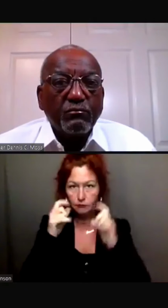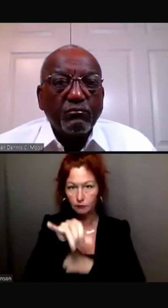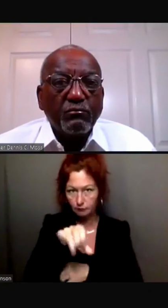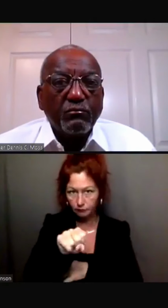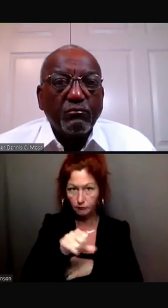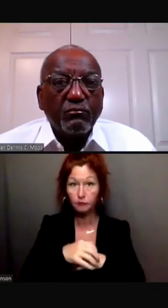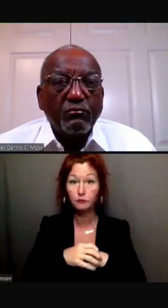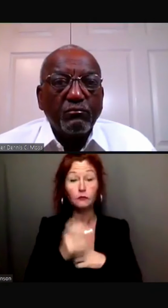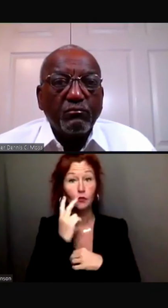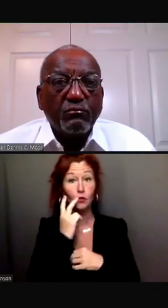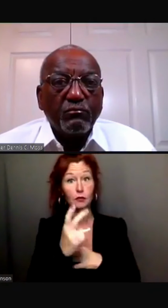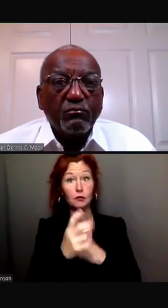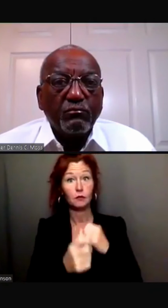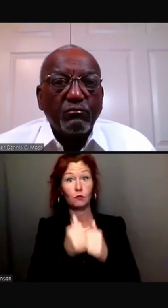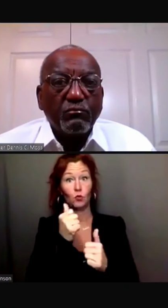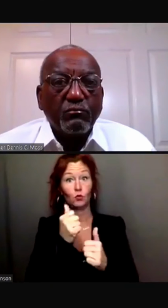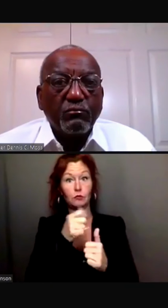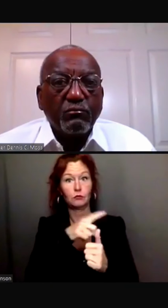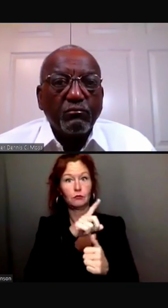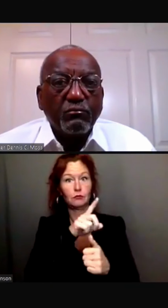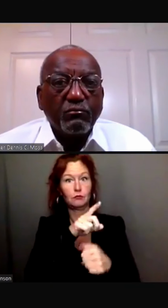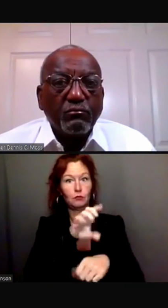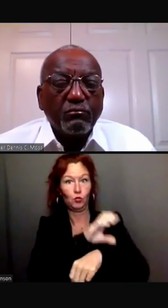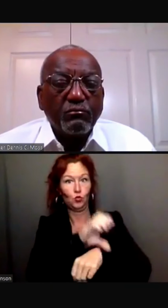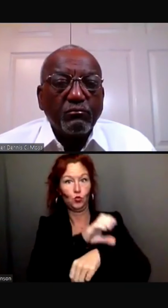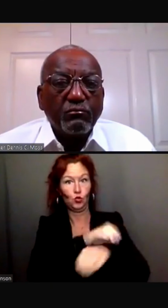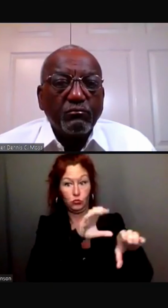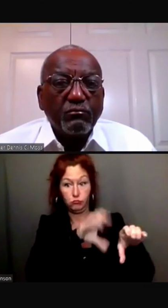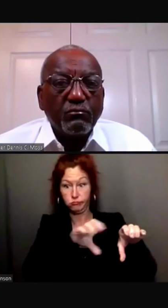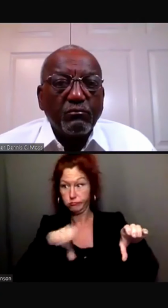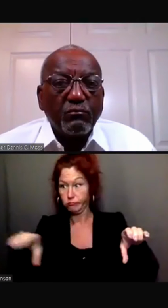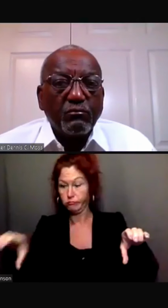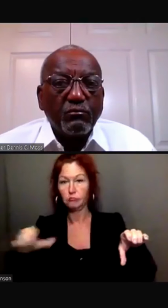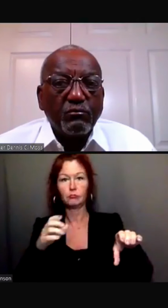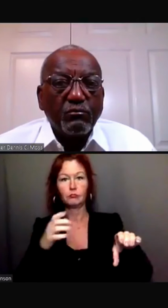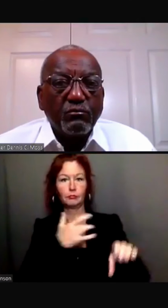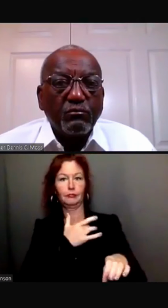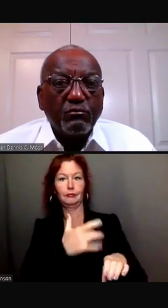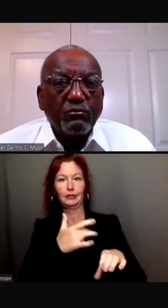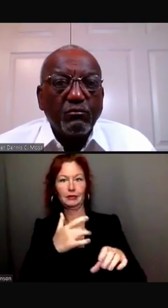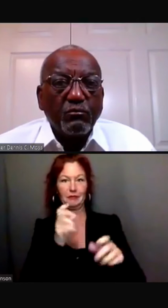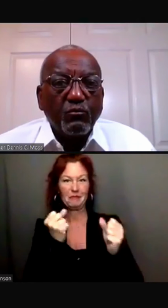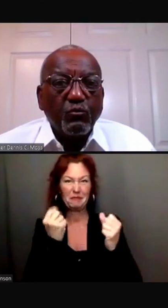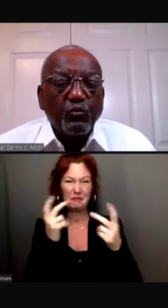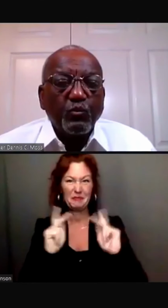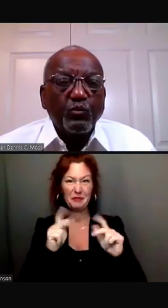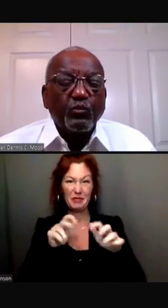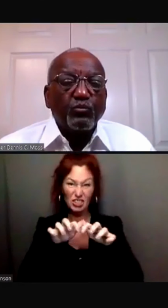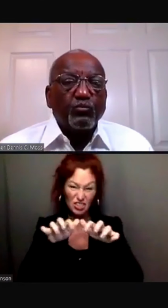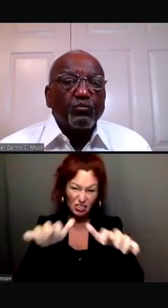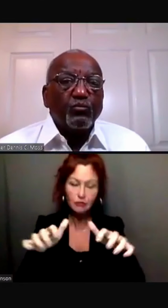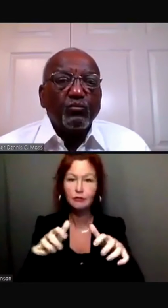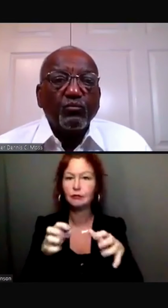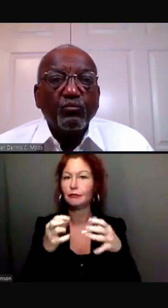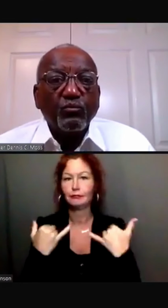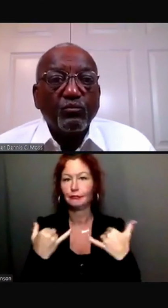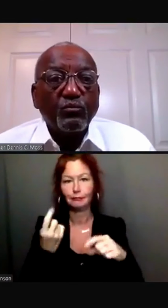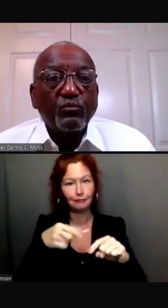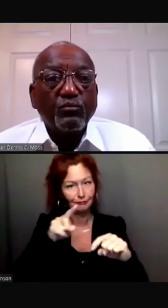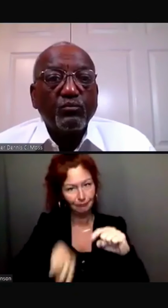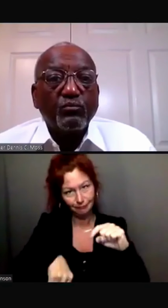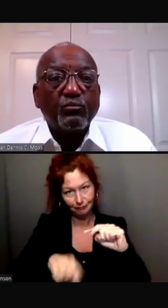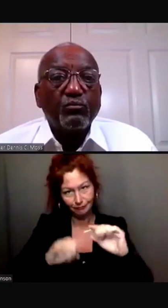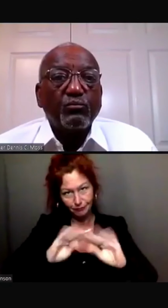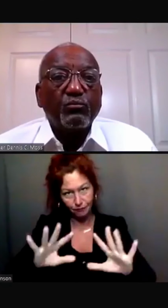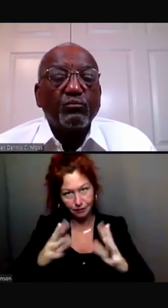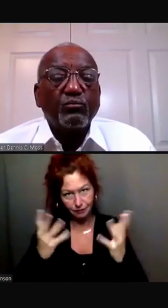that most of the stations have dividers on them. There's still some dividers that need to be put on, but most of the stations have dividers on them, so that when you do